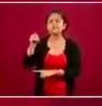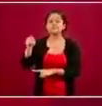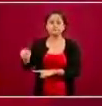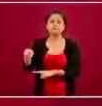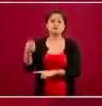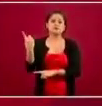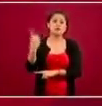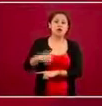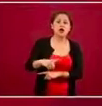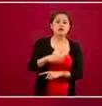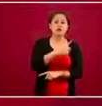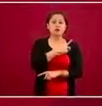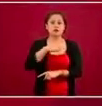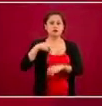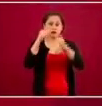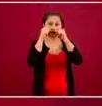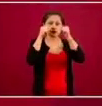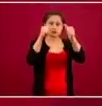of Health.